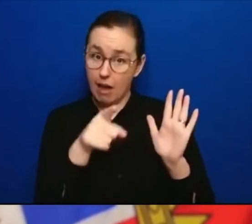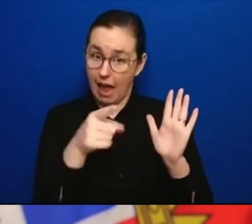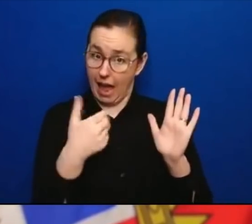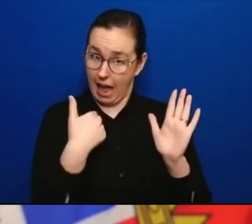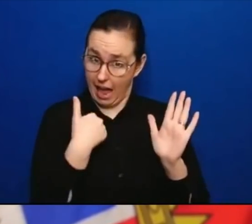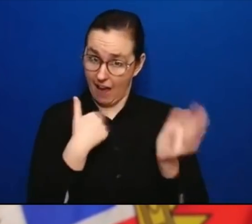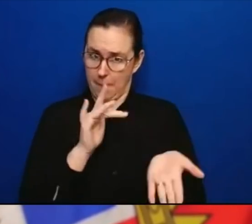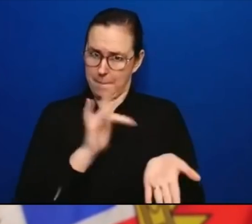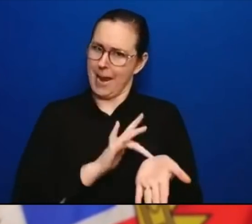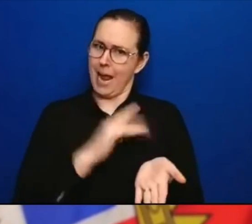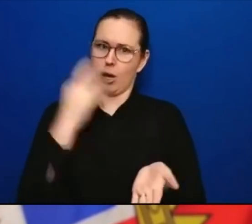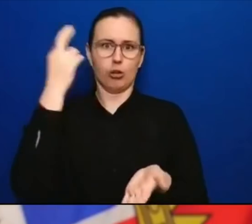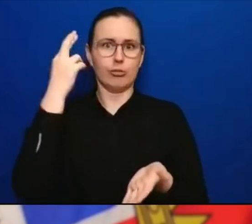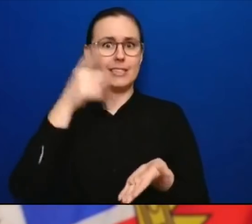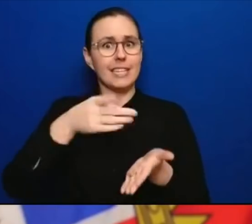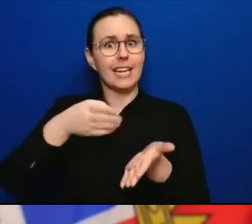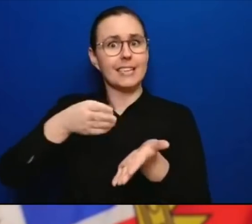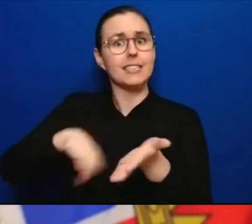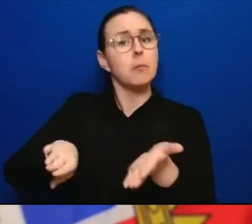my office.